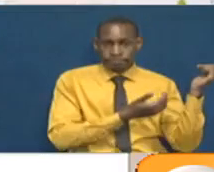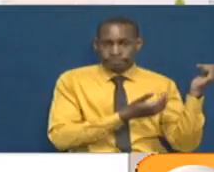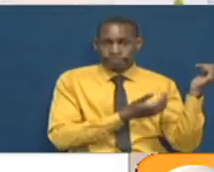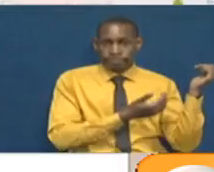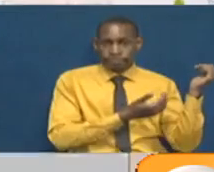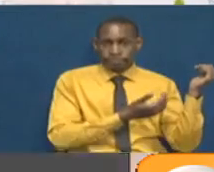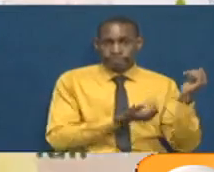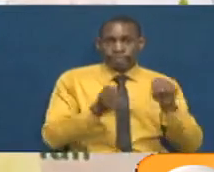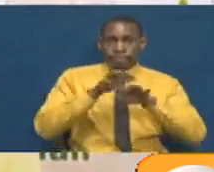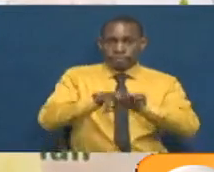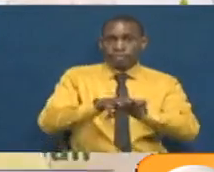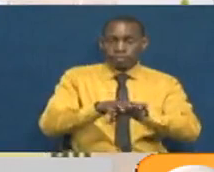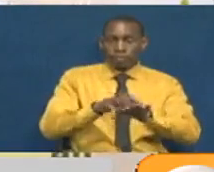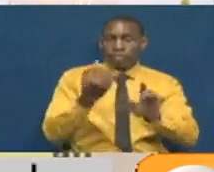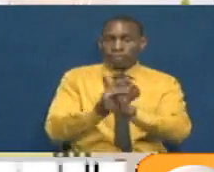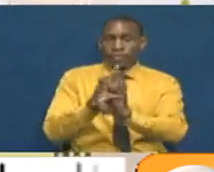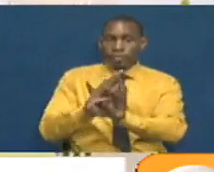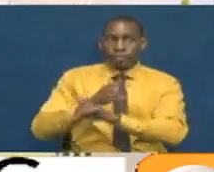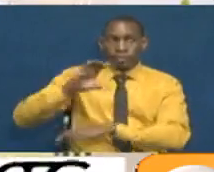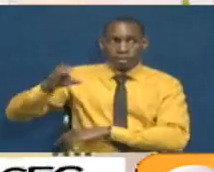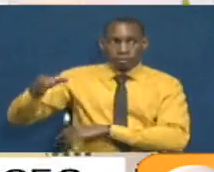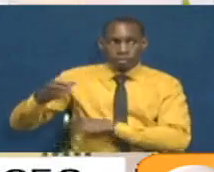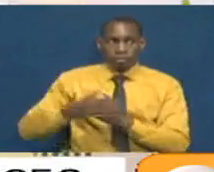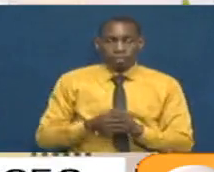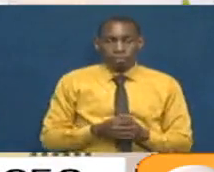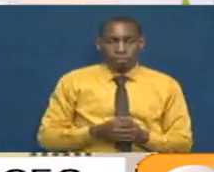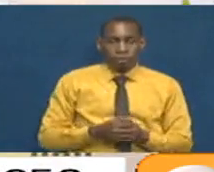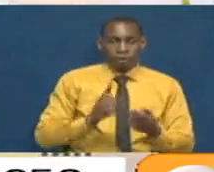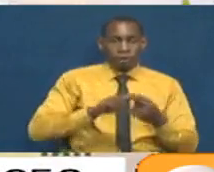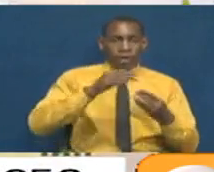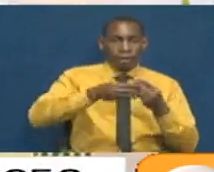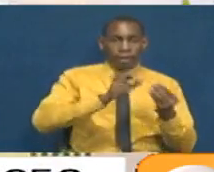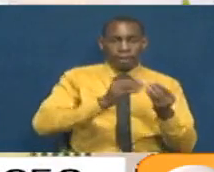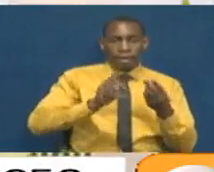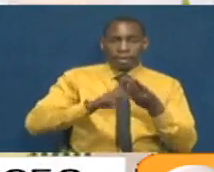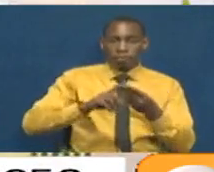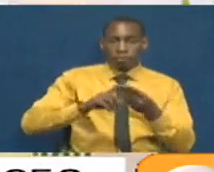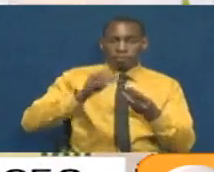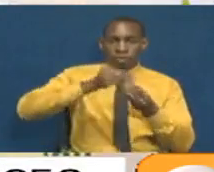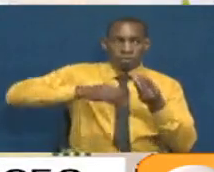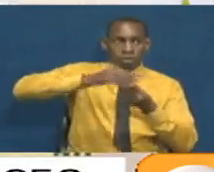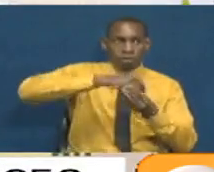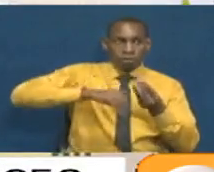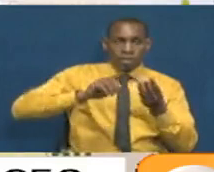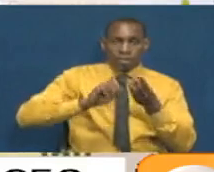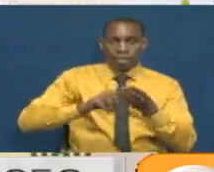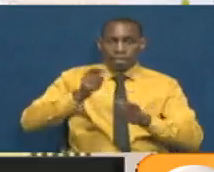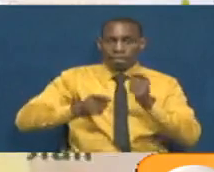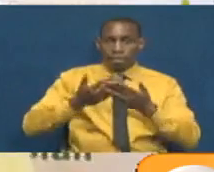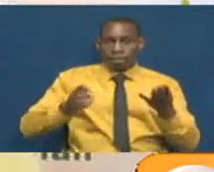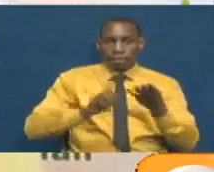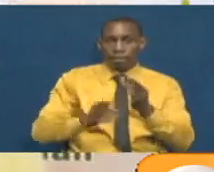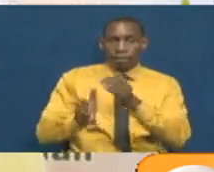to be aggregated in these various counties are bananas, avocados, dairy product,